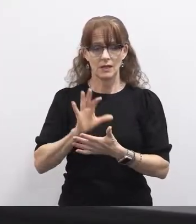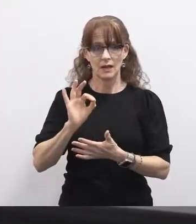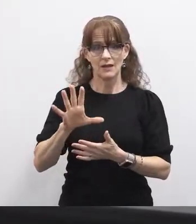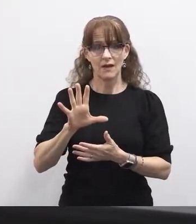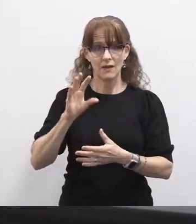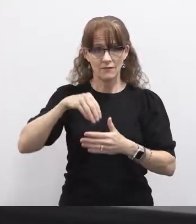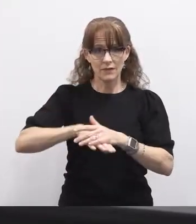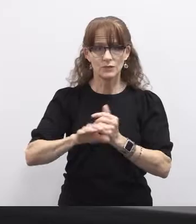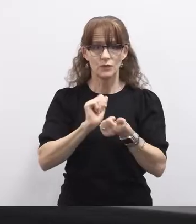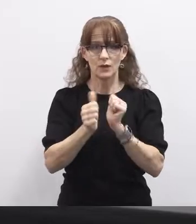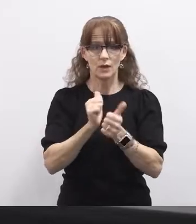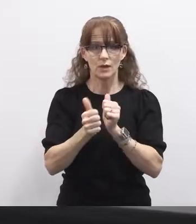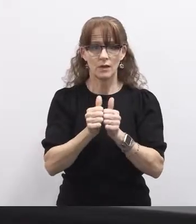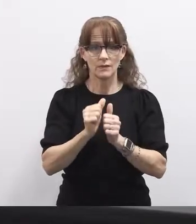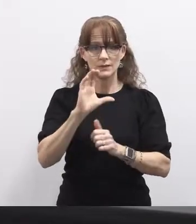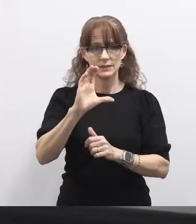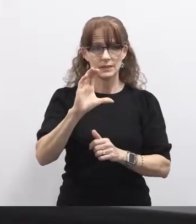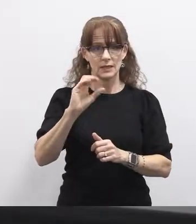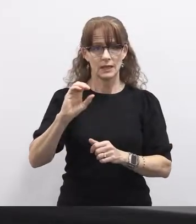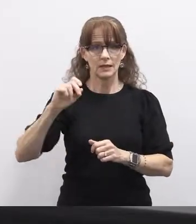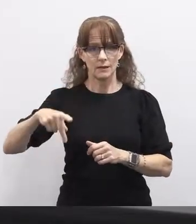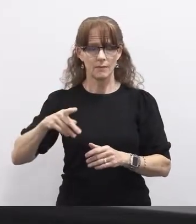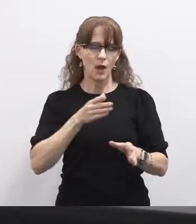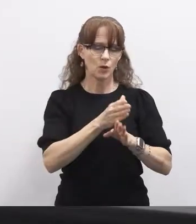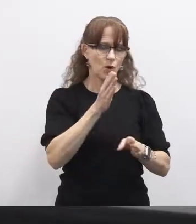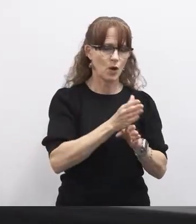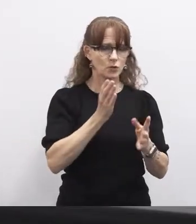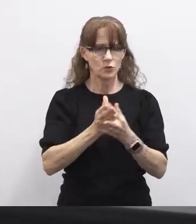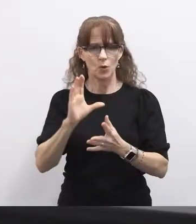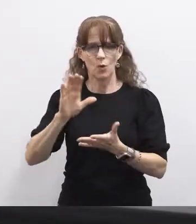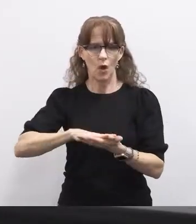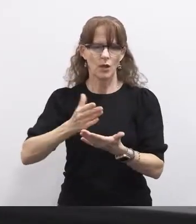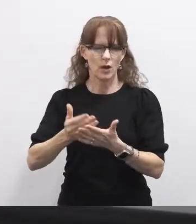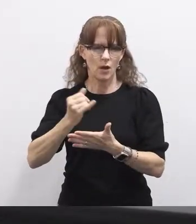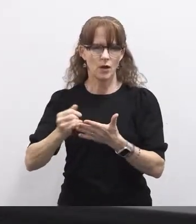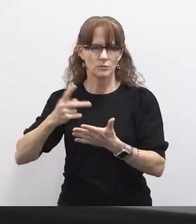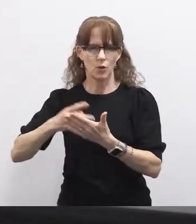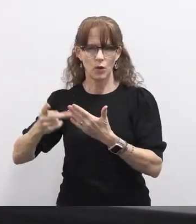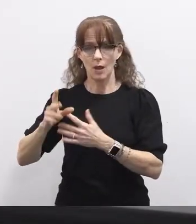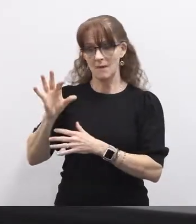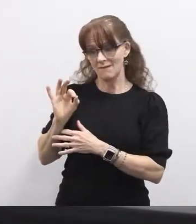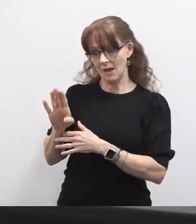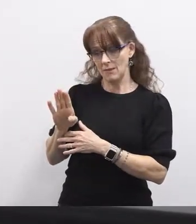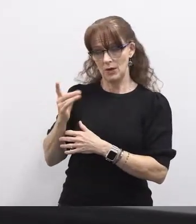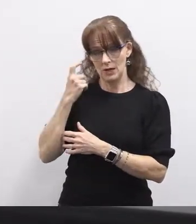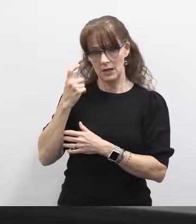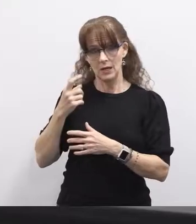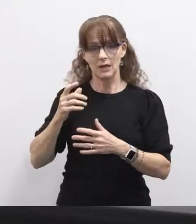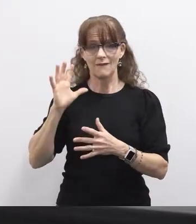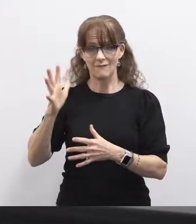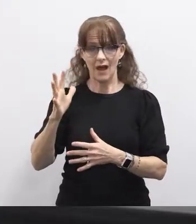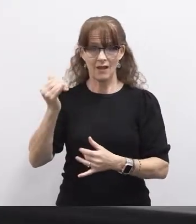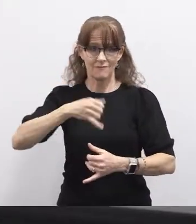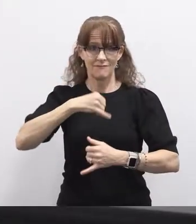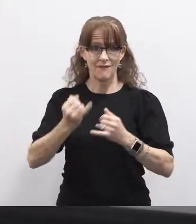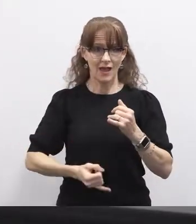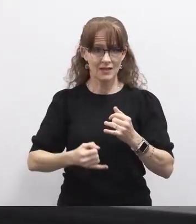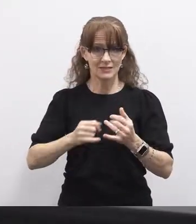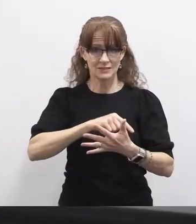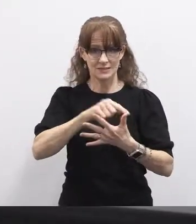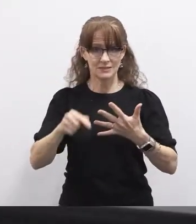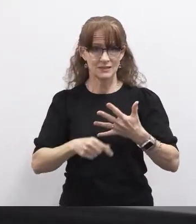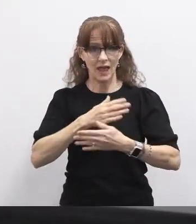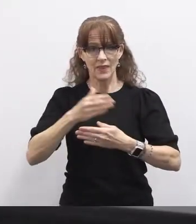into a cooking competition for CCAP, Careers Through Culinary Arts Program, in February. Our 5 finalists will be competing at the end of